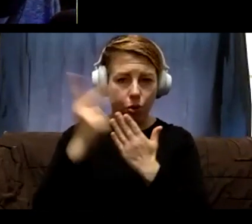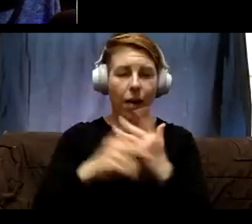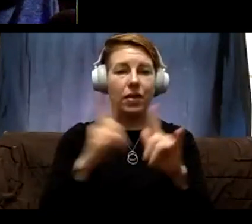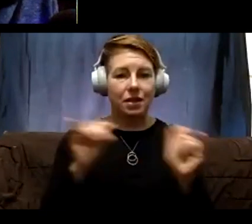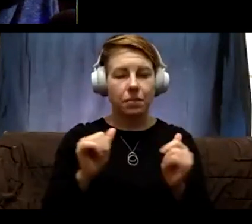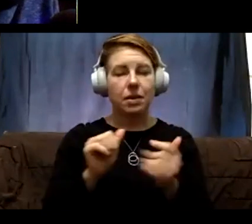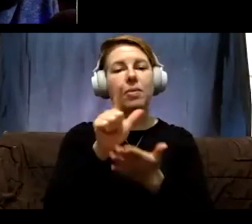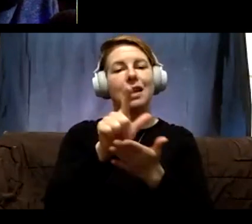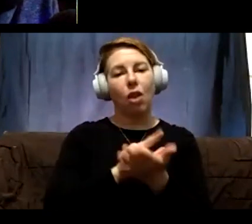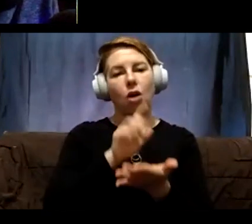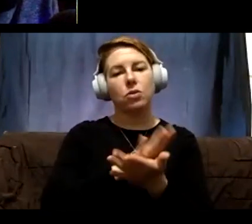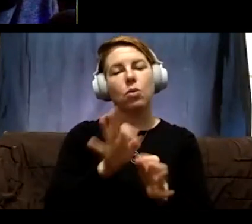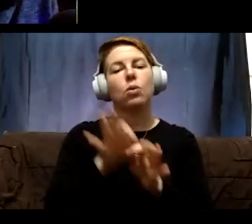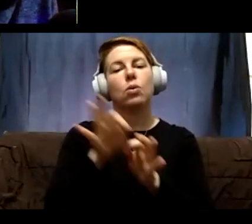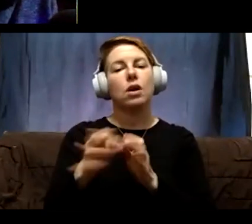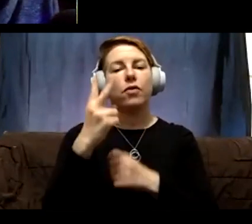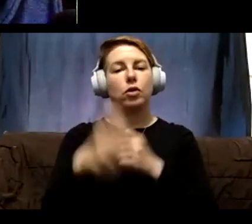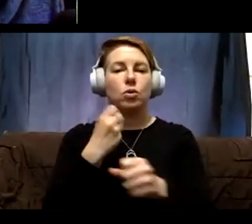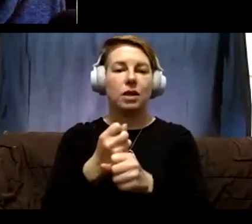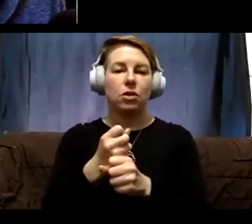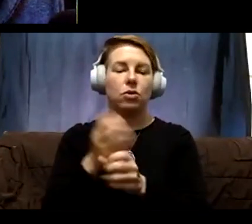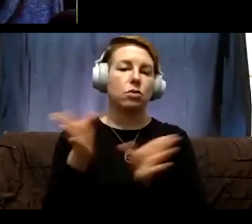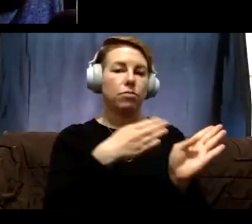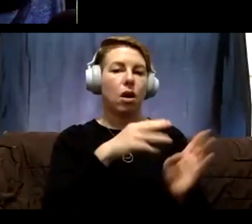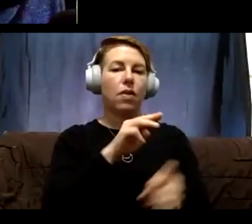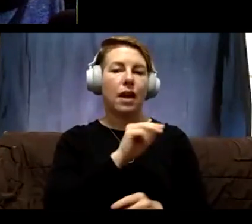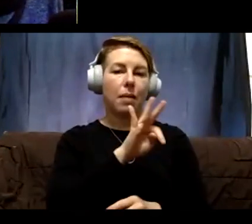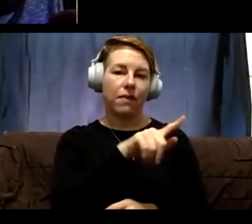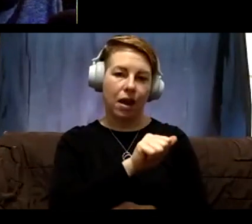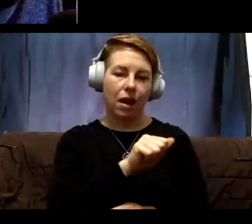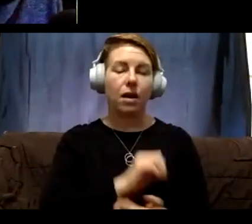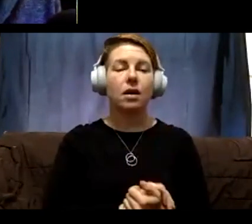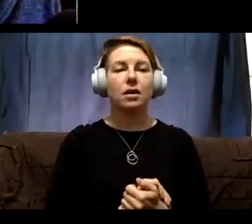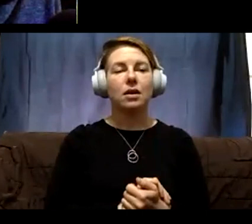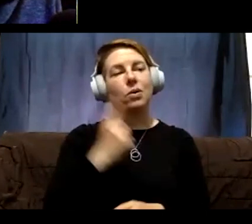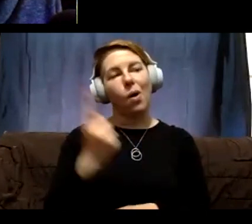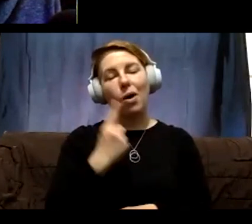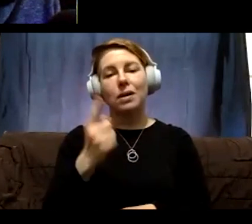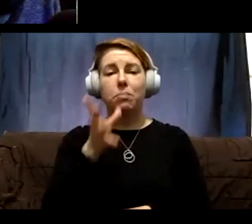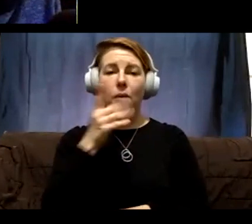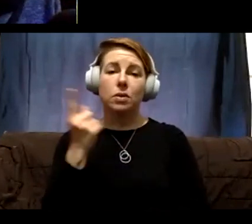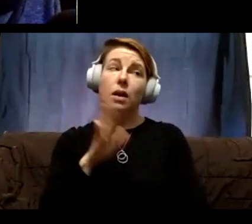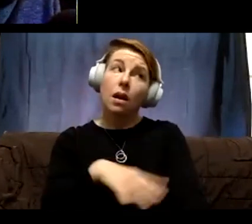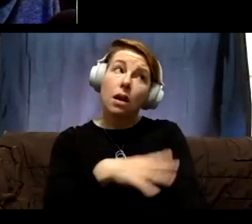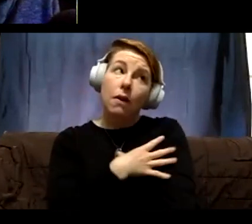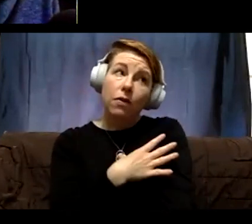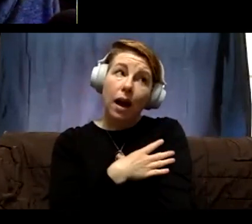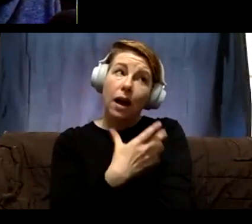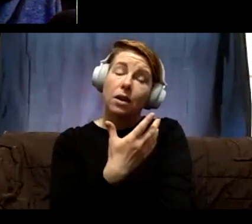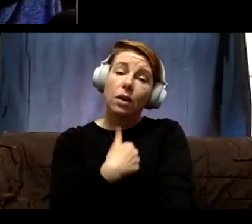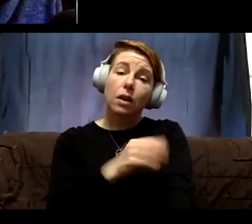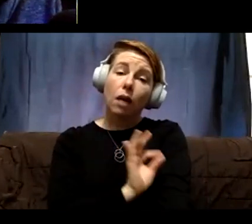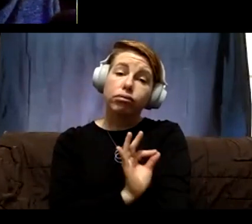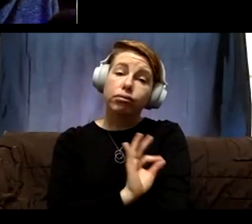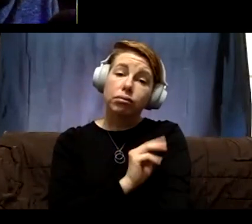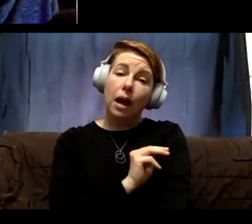defer for 2 years to do the MFA program. And so there was always that caveat. Like, mom was like, okay, it's cool for you to get this little MFA because I